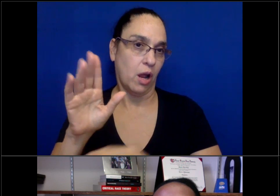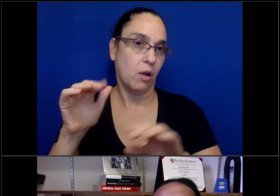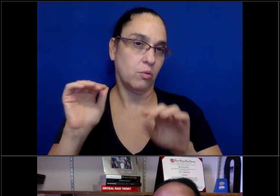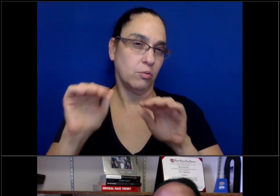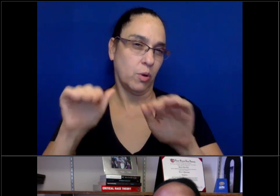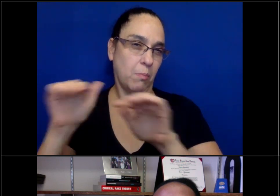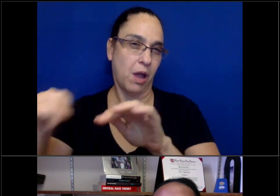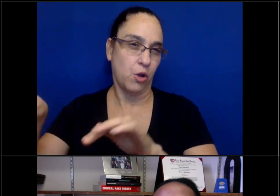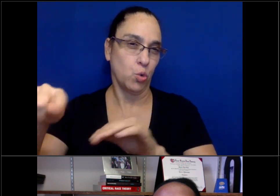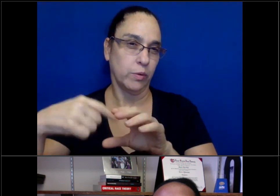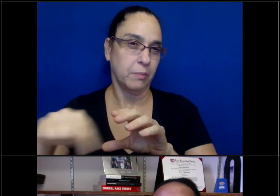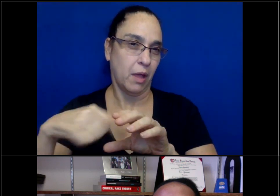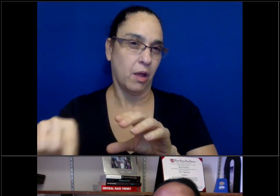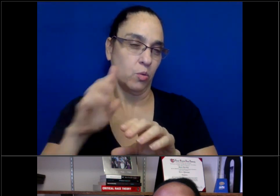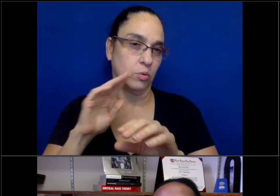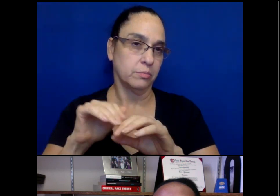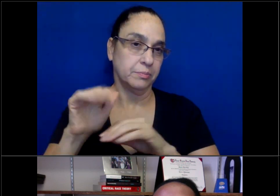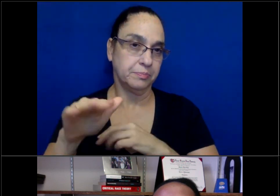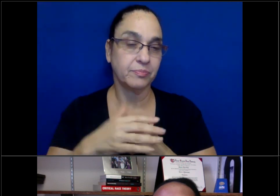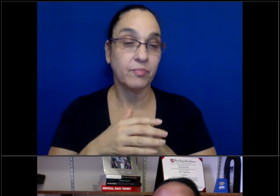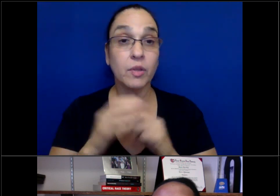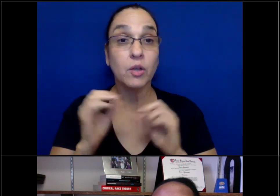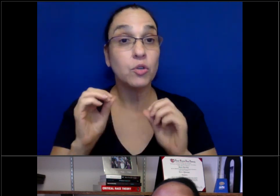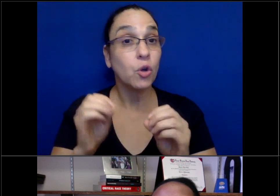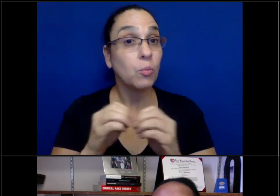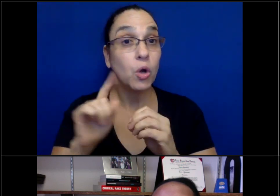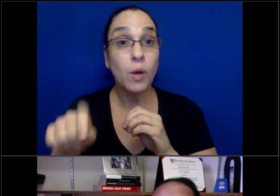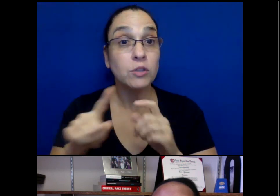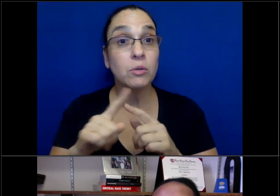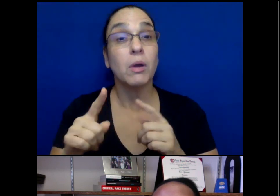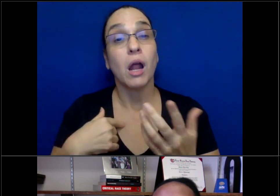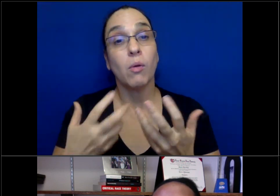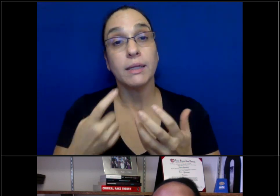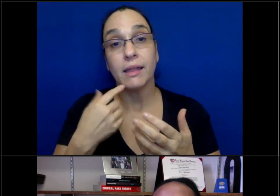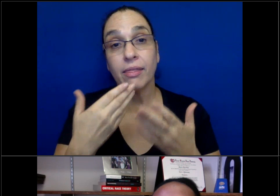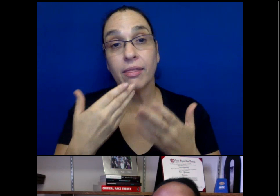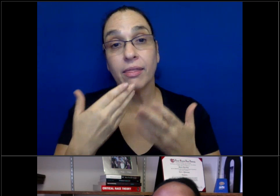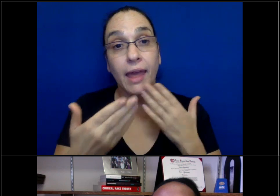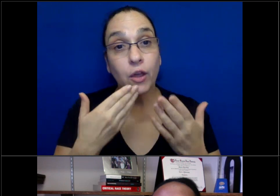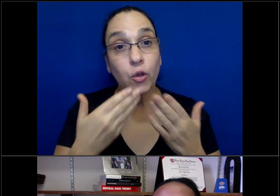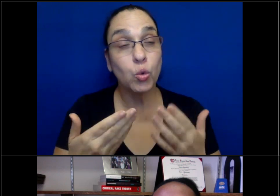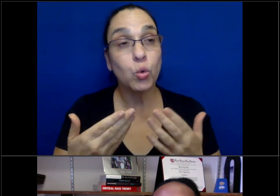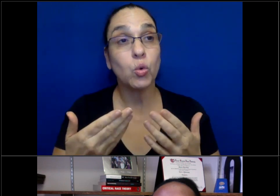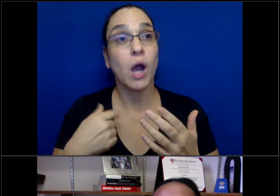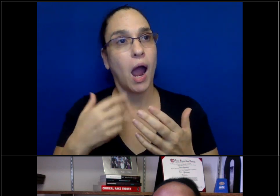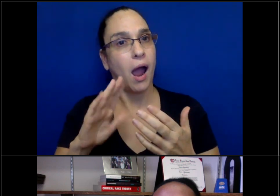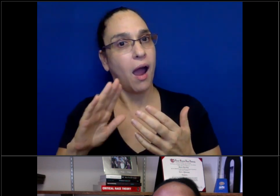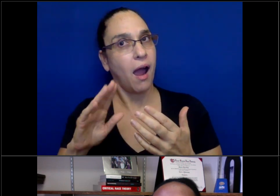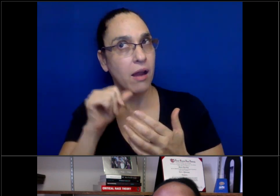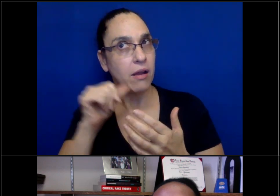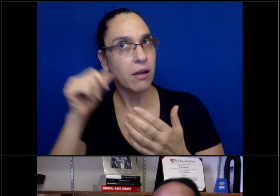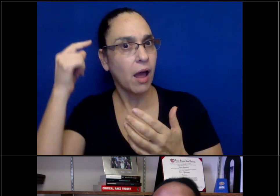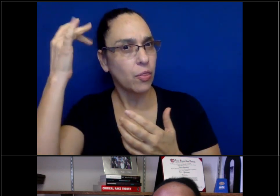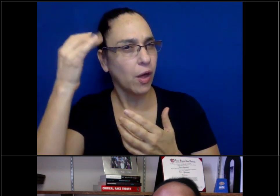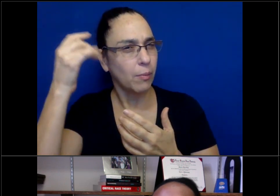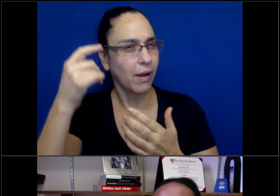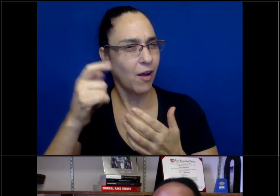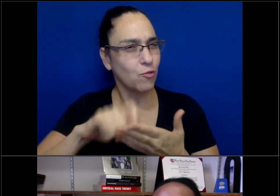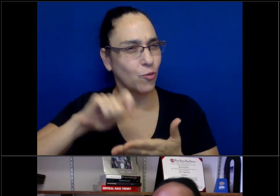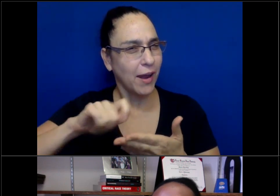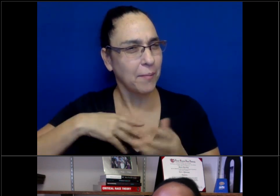aren't having any more questions, but there are a couple of thank yous. Someone says, I had not thought of writing about my topic by telling a story. This is getting